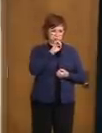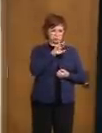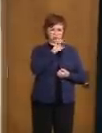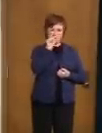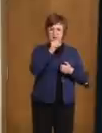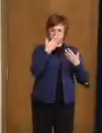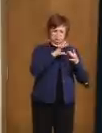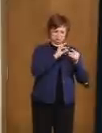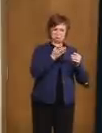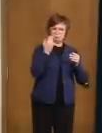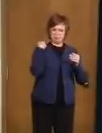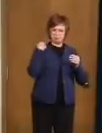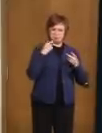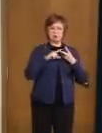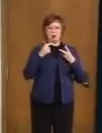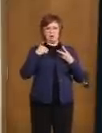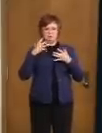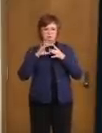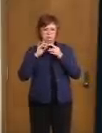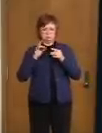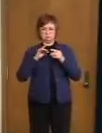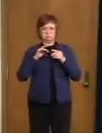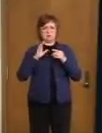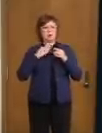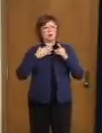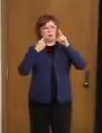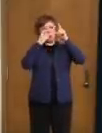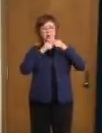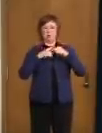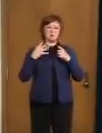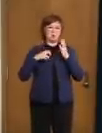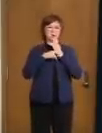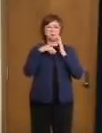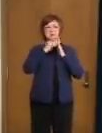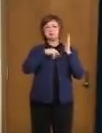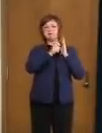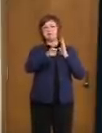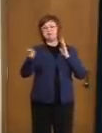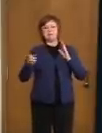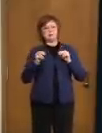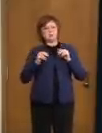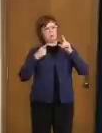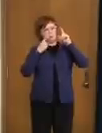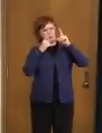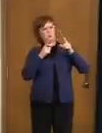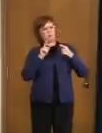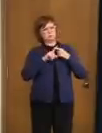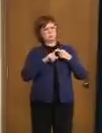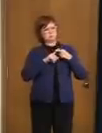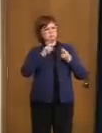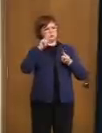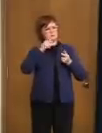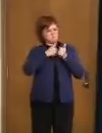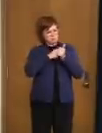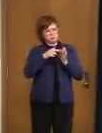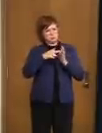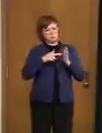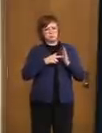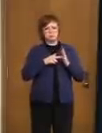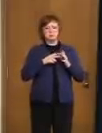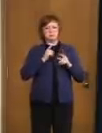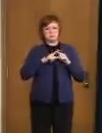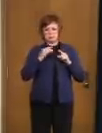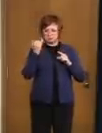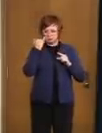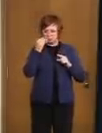the goal is compliance. The goal is not to administer fines. However, they are being administered where people are blatantly ignoring the